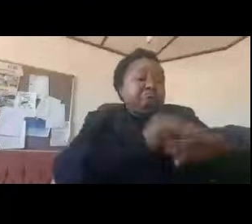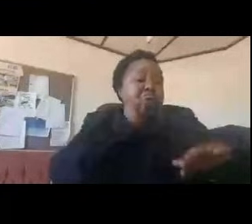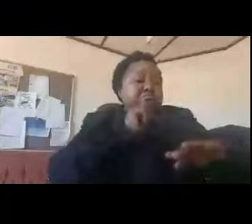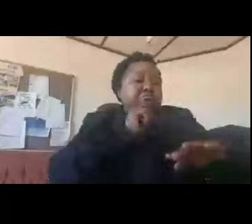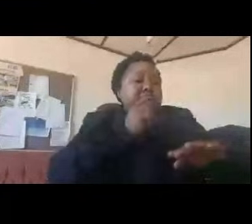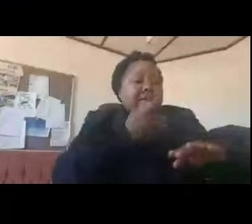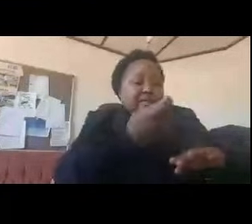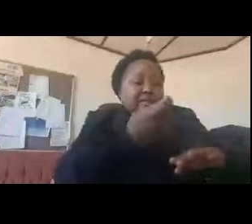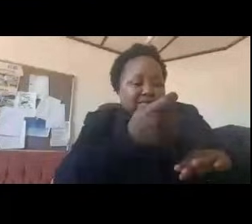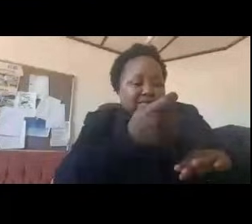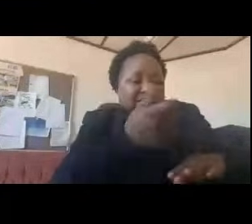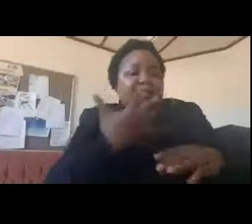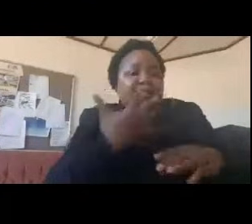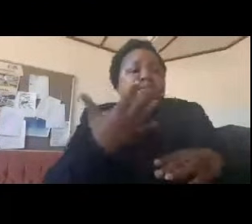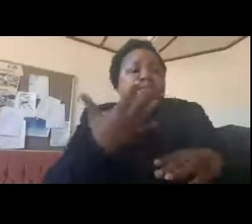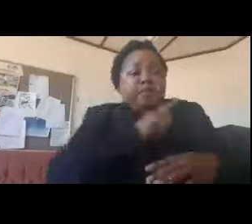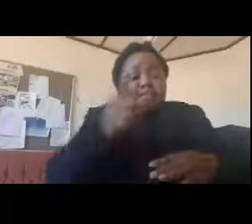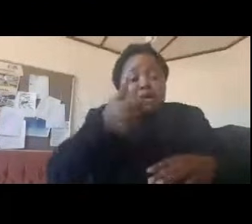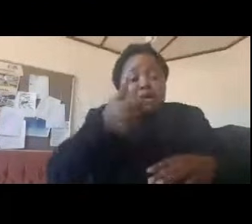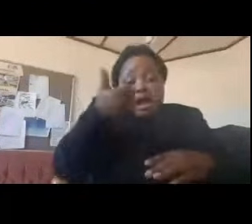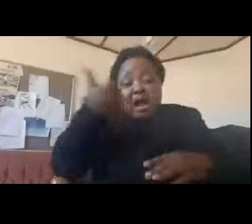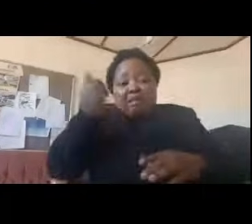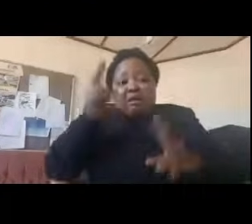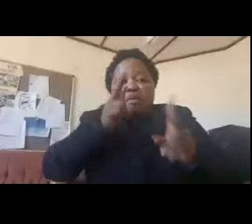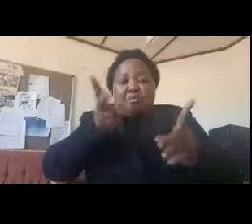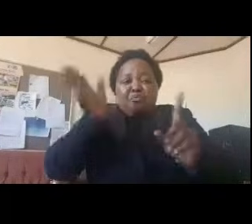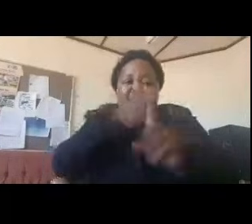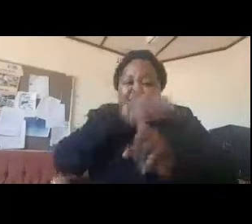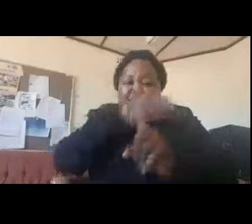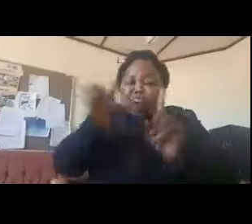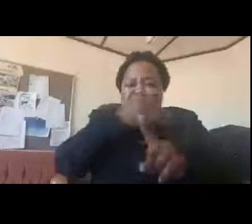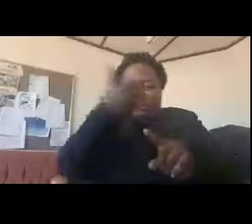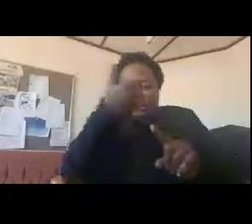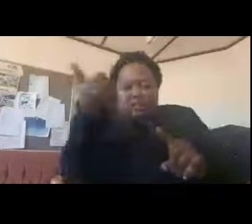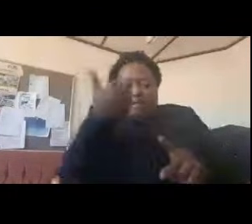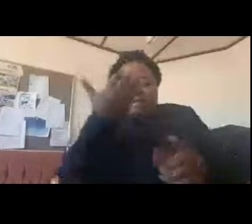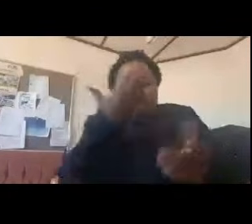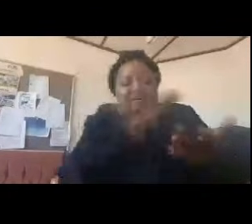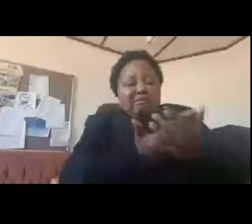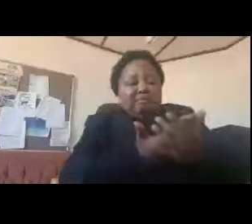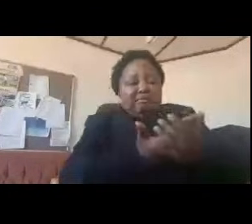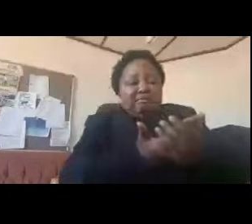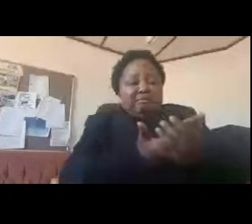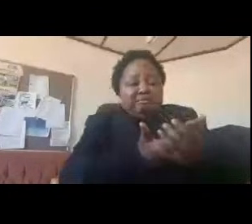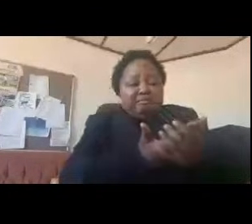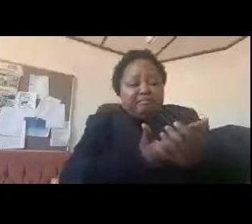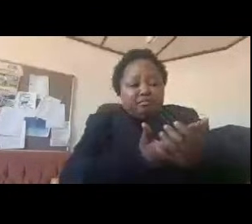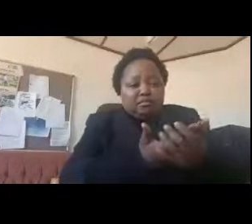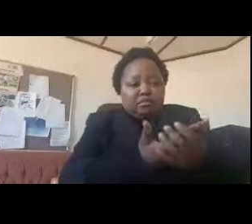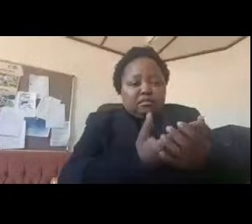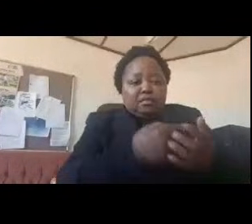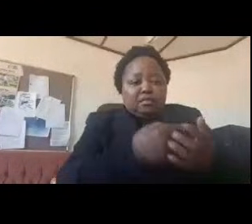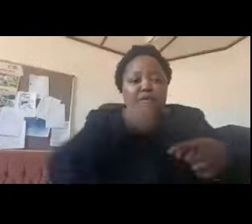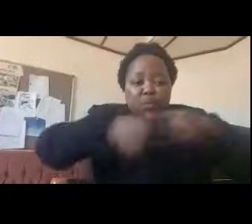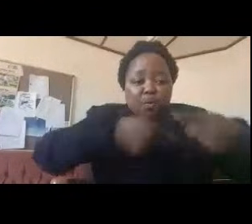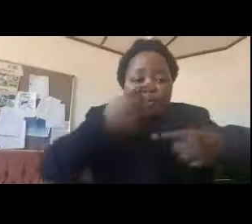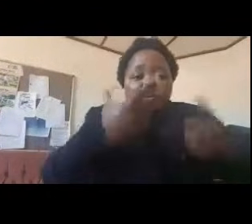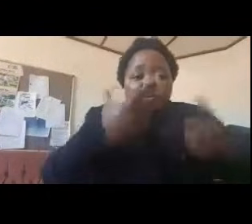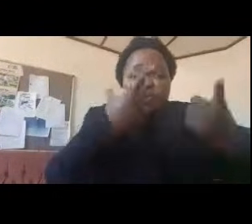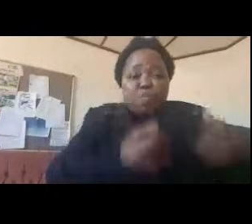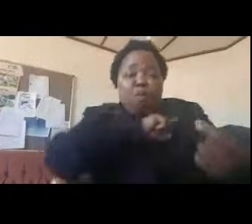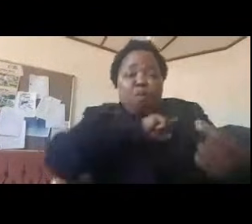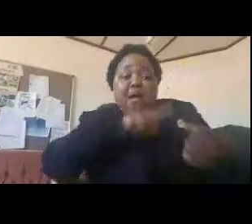The other 99% will keep going and doing it because their friends, their uncles, and